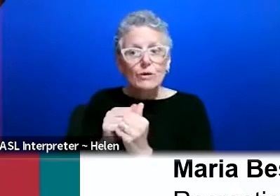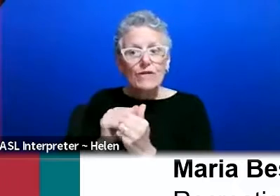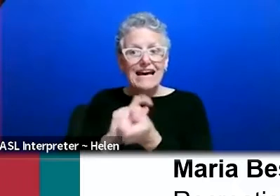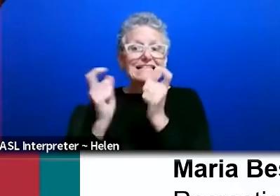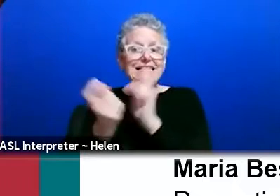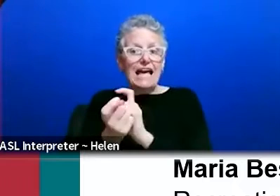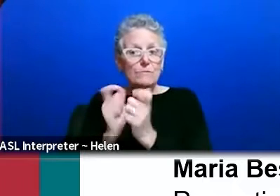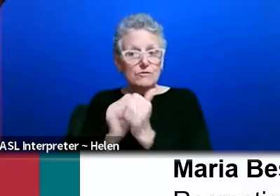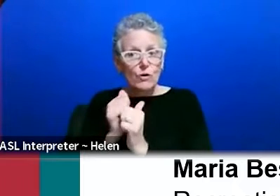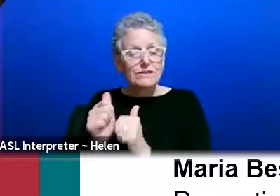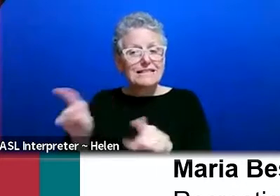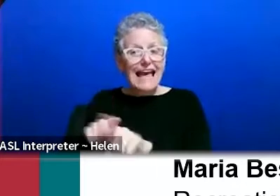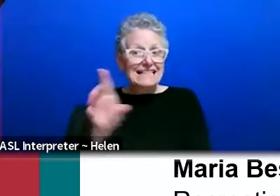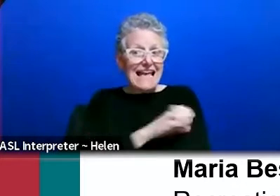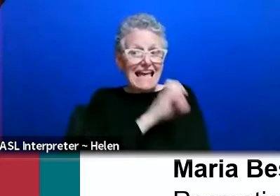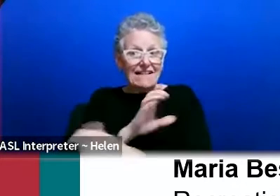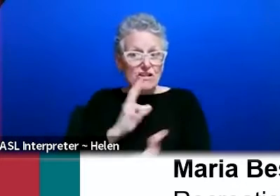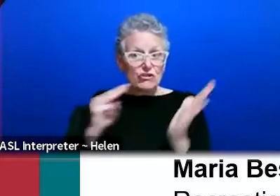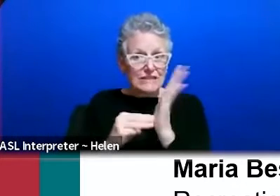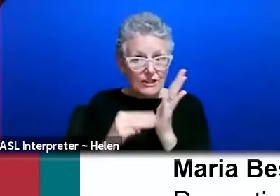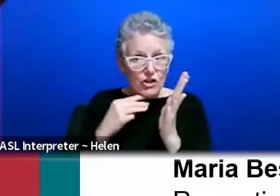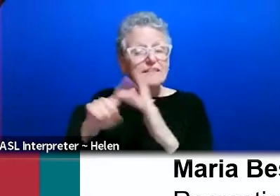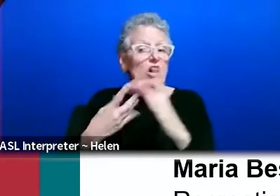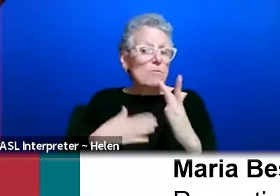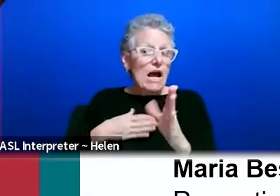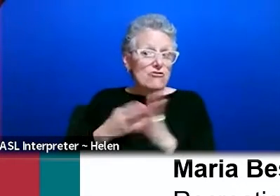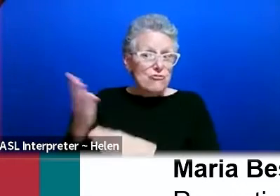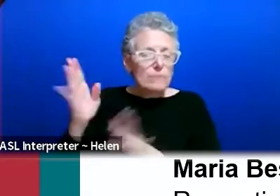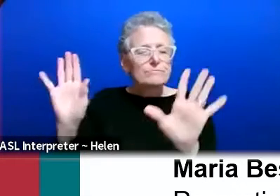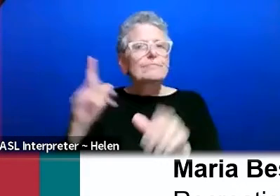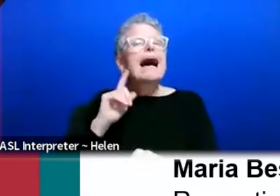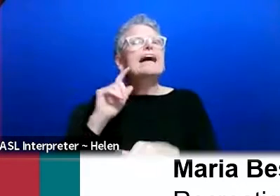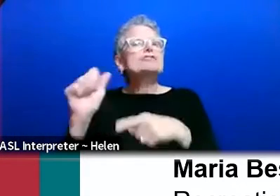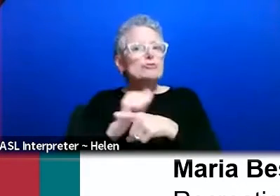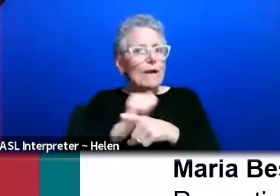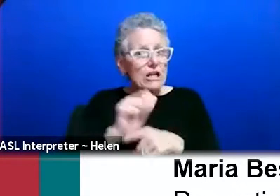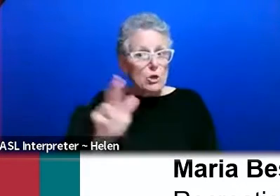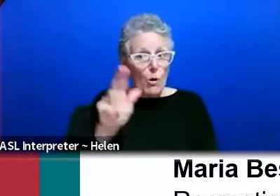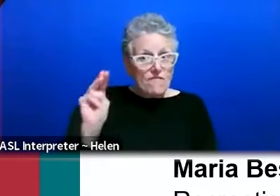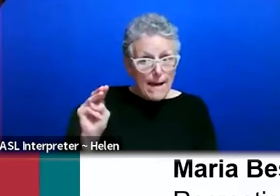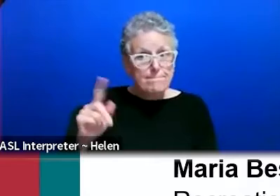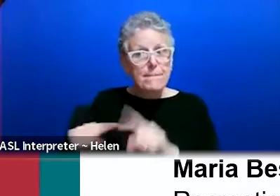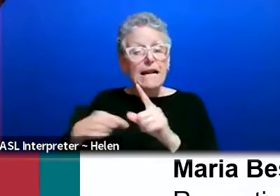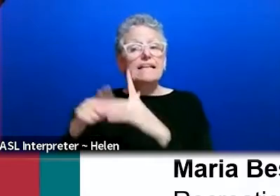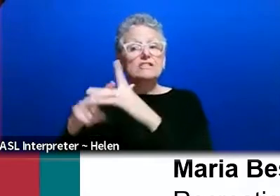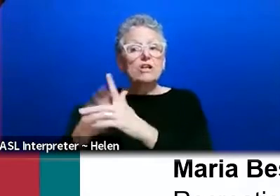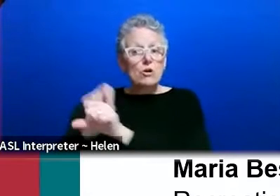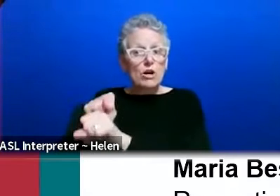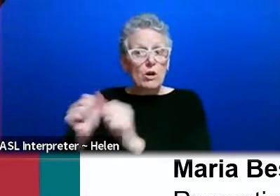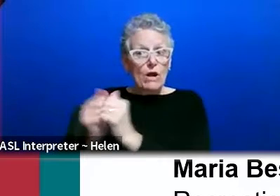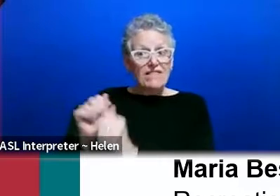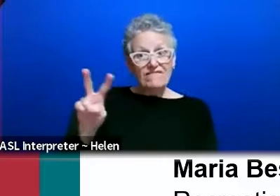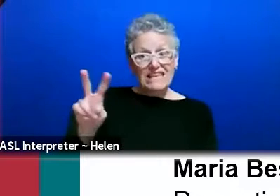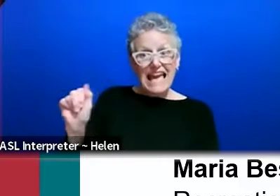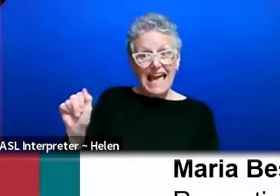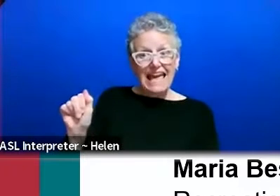clinical provider. I started my career, I did my training at University of Michigan, but I started my career with the VA in